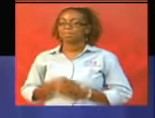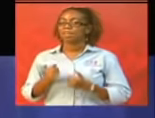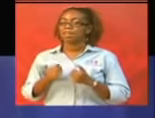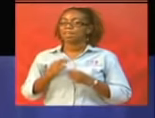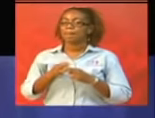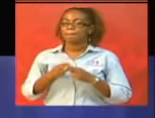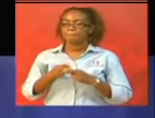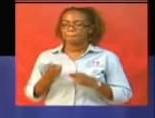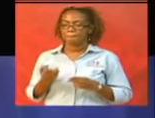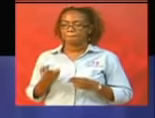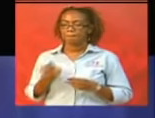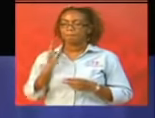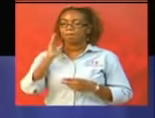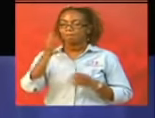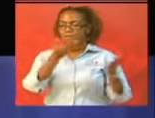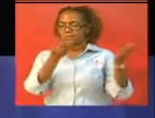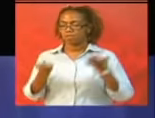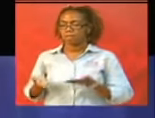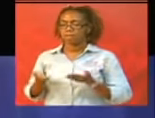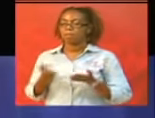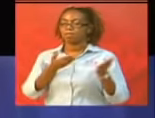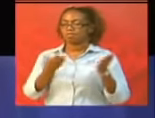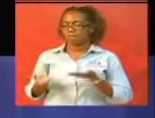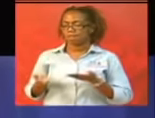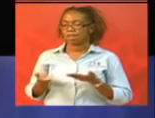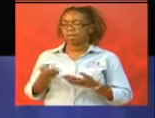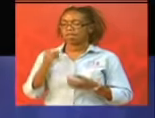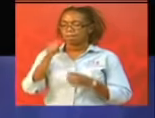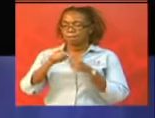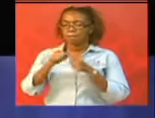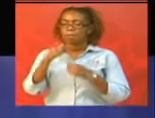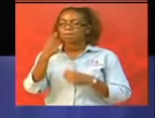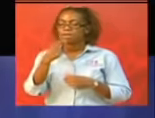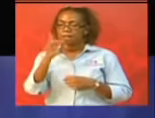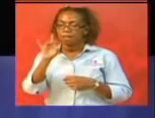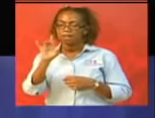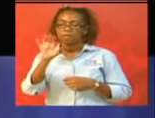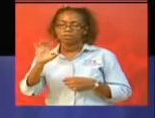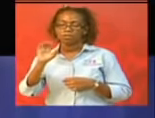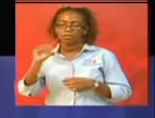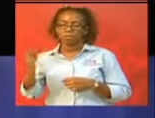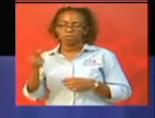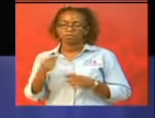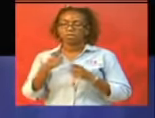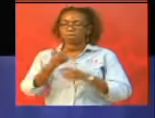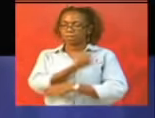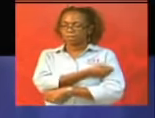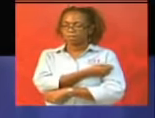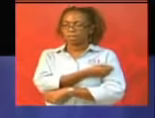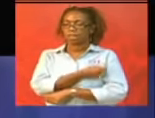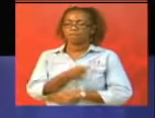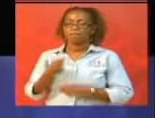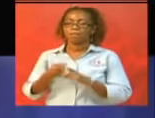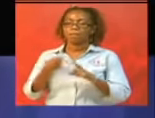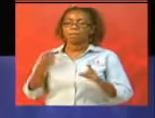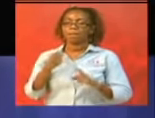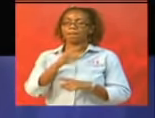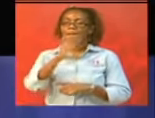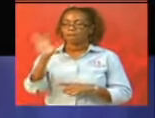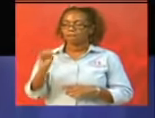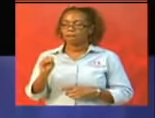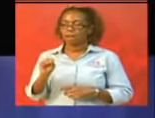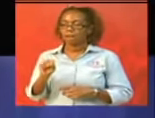future, especially with reference to that 800,000 doses or so we're supposed to receive from Africa? And now my second